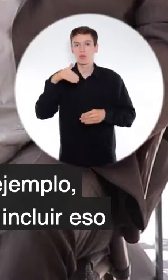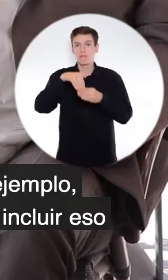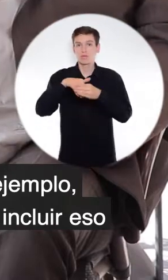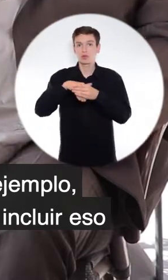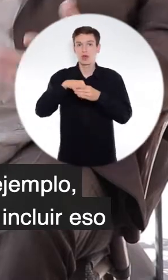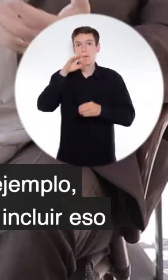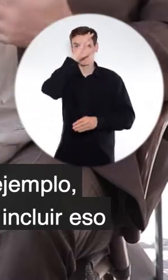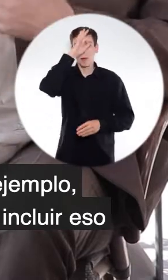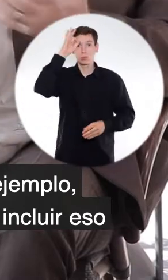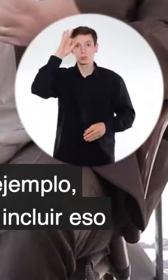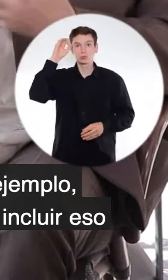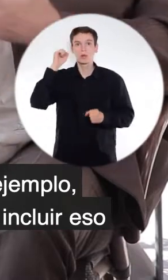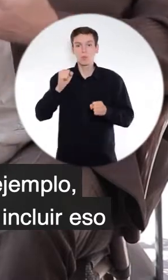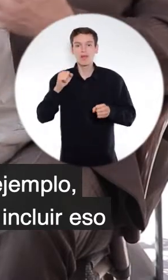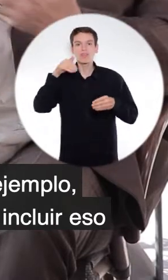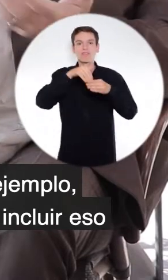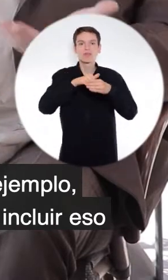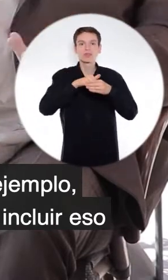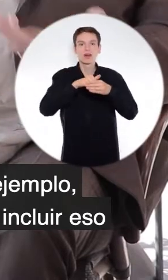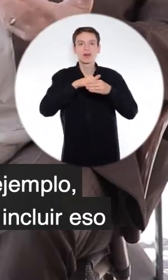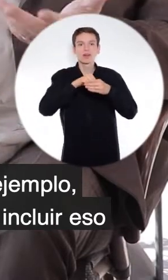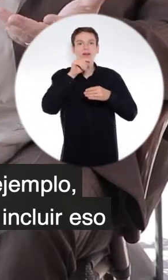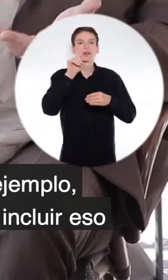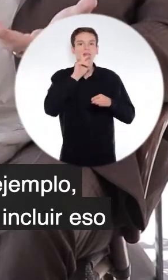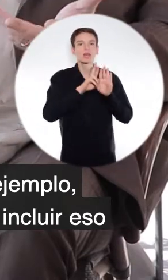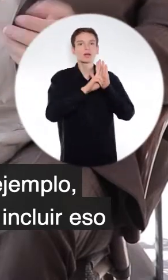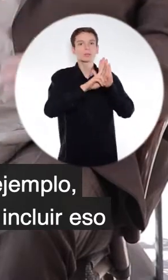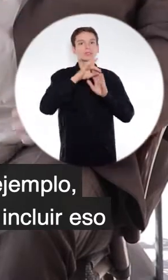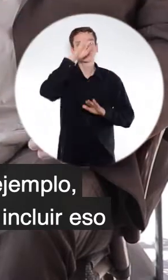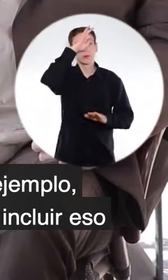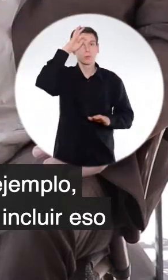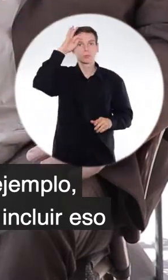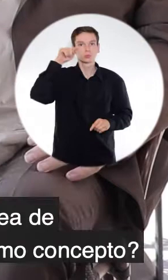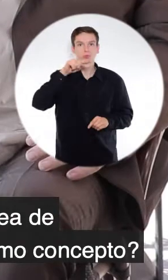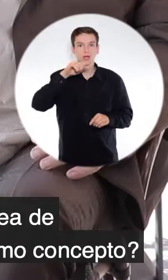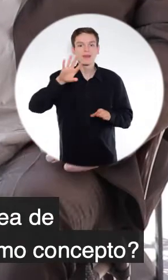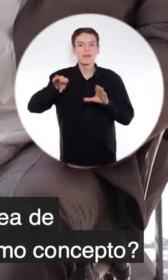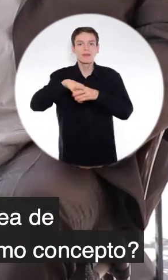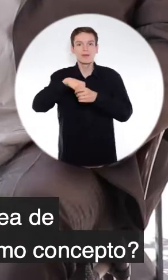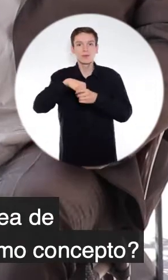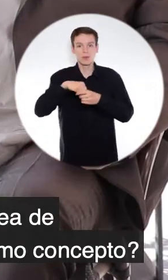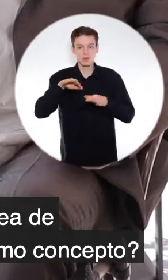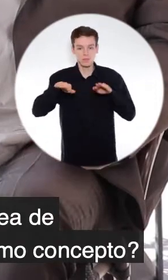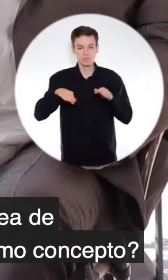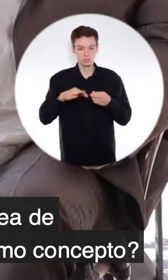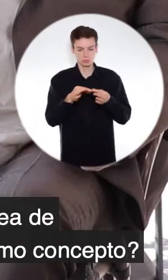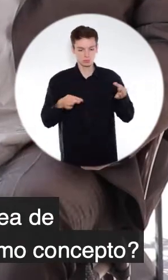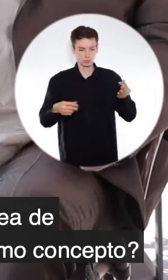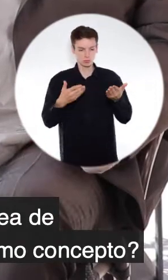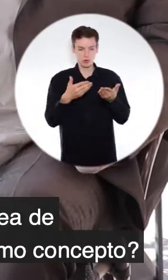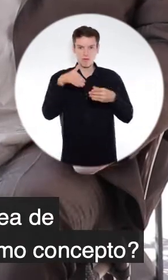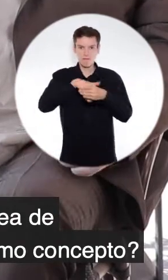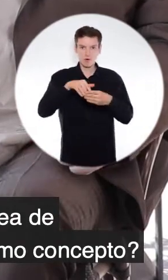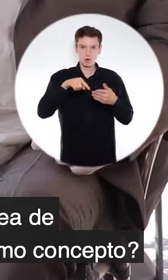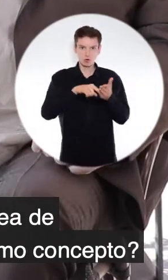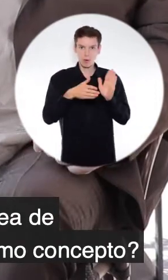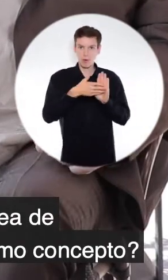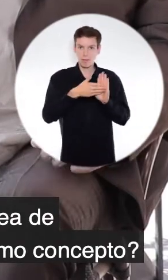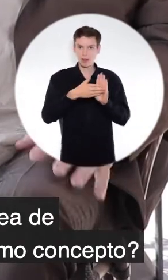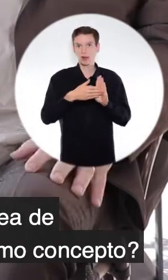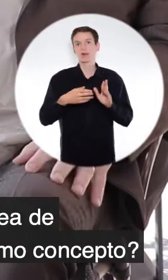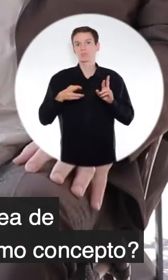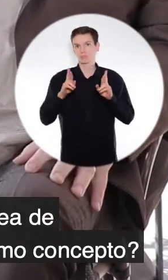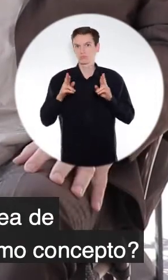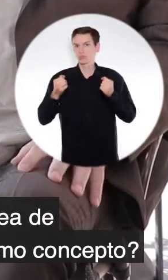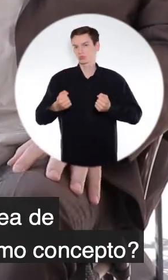Mapuche representatives and have that on the ballot at the same time. It's quite possible. Wouldn't that be considered,